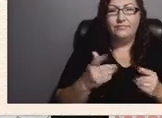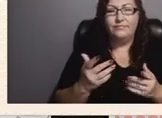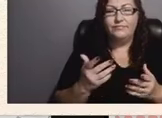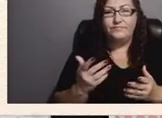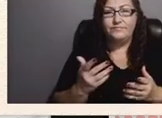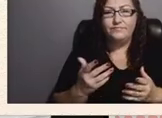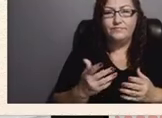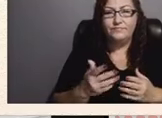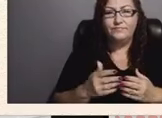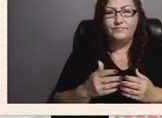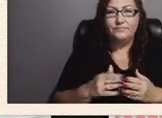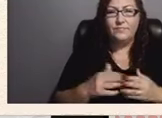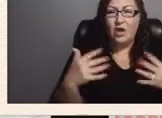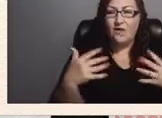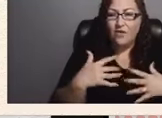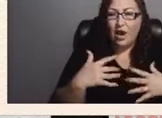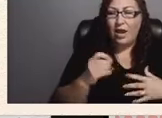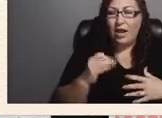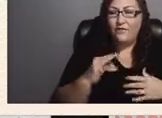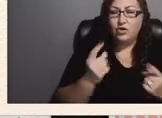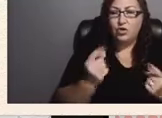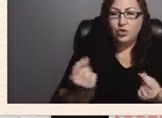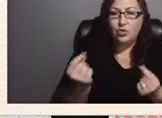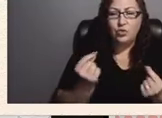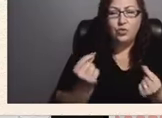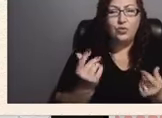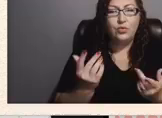I'm afraid to go out. No, you can't.